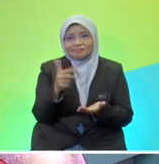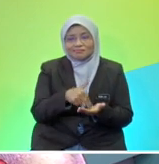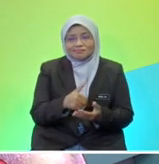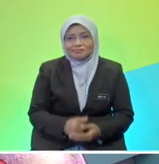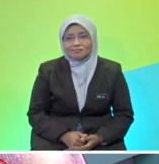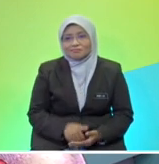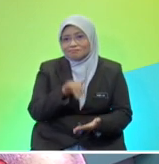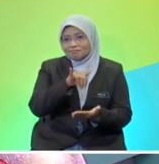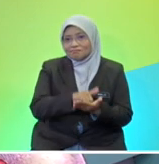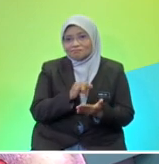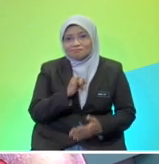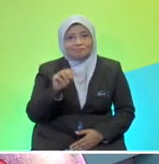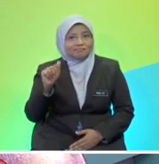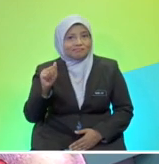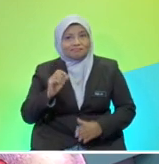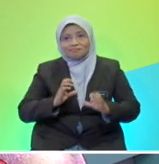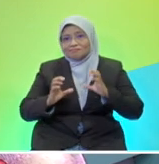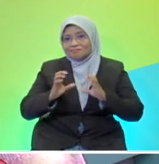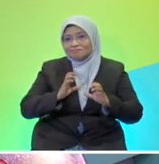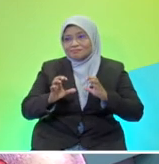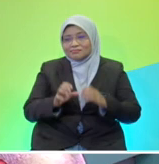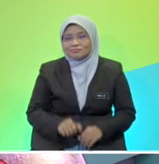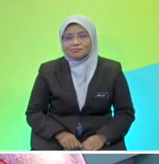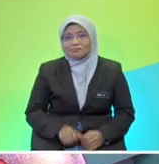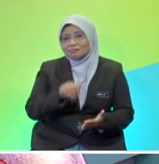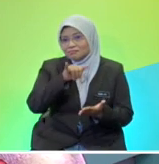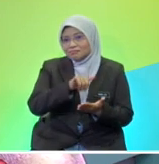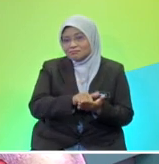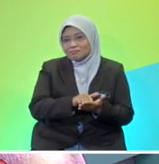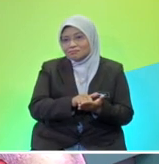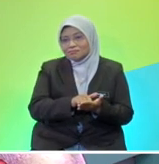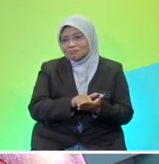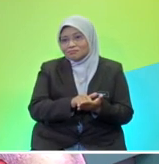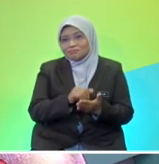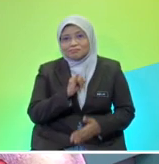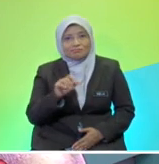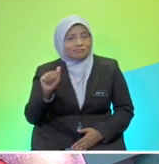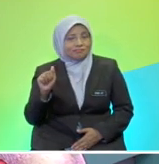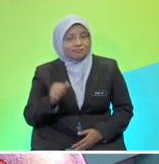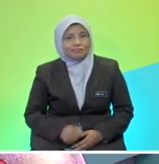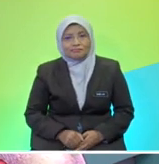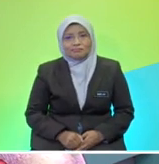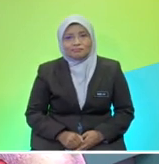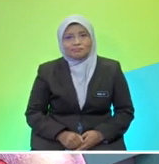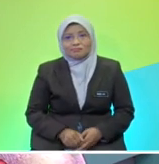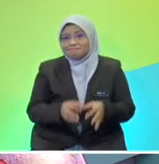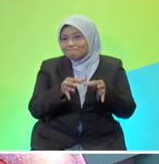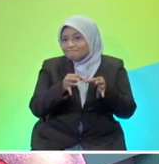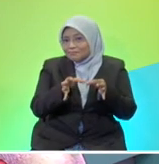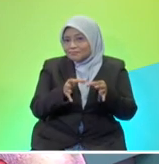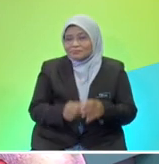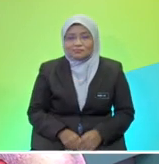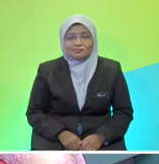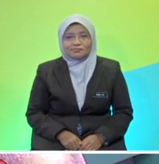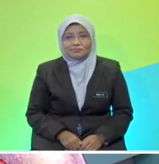car. This is a car. This is a doll. This is a doll. These are marbles. These are marbles. And this